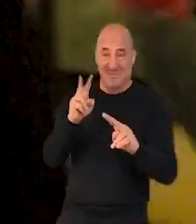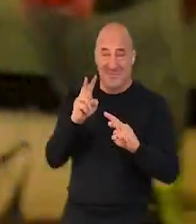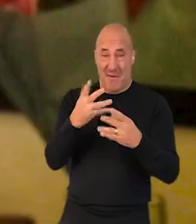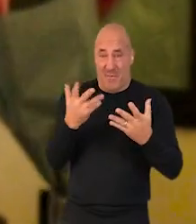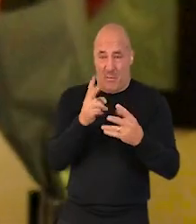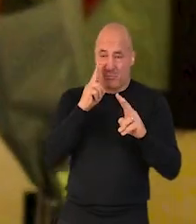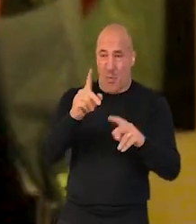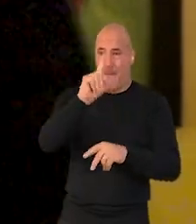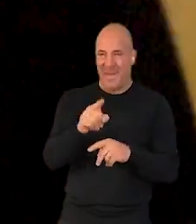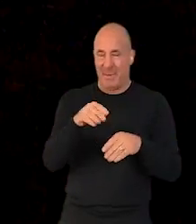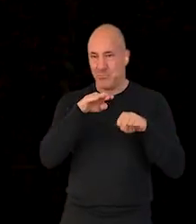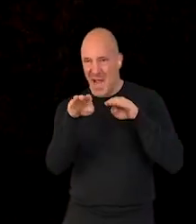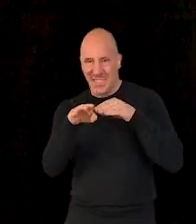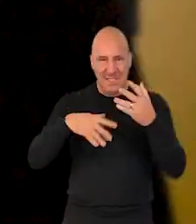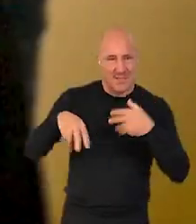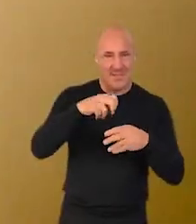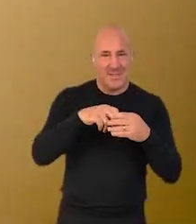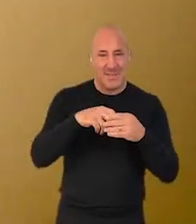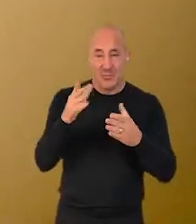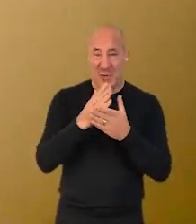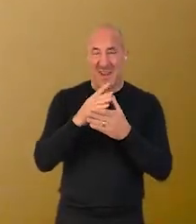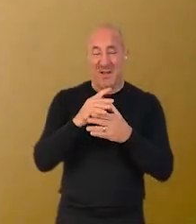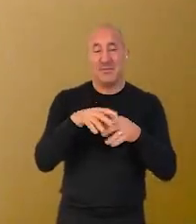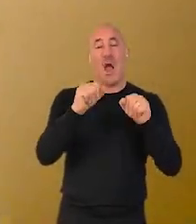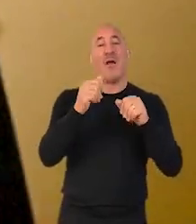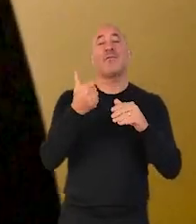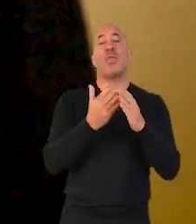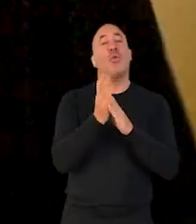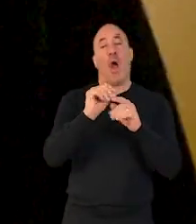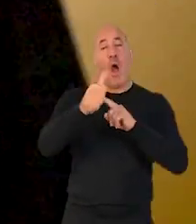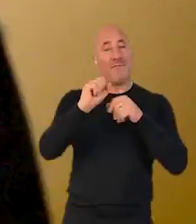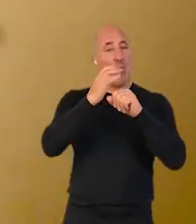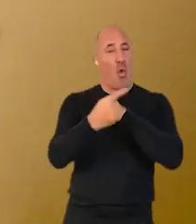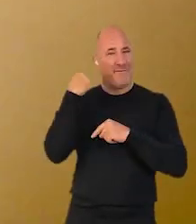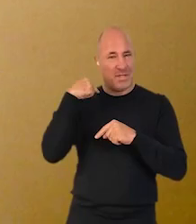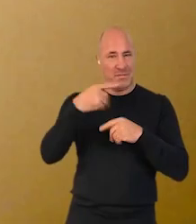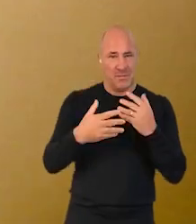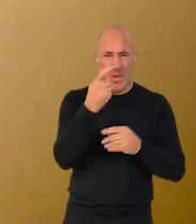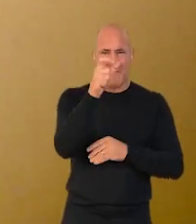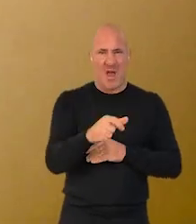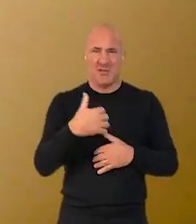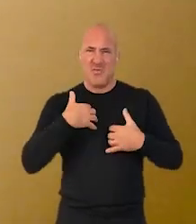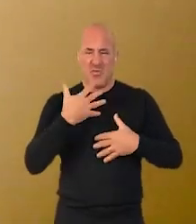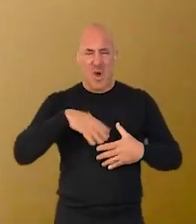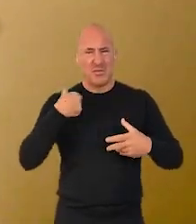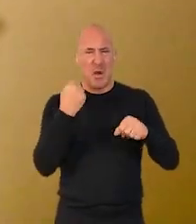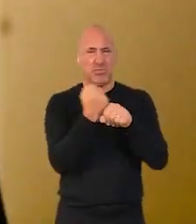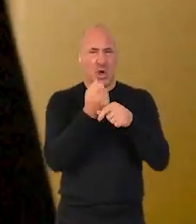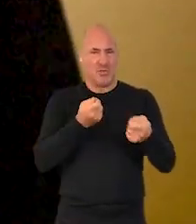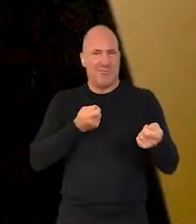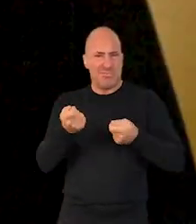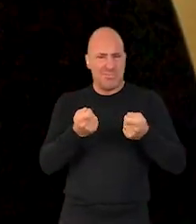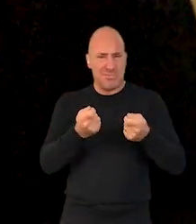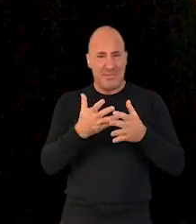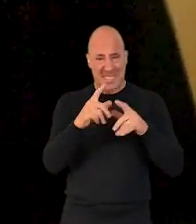obviously seen people in action, that came to light after COVID really. And one of our clients expressed an interest in running a production where we could